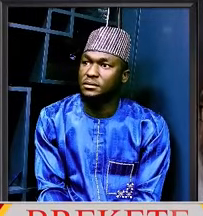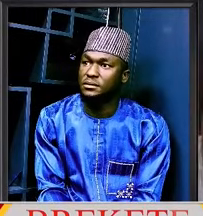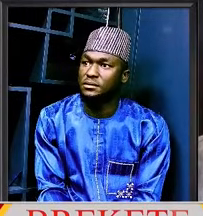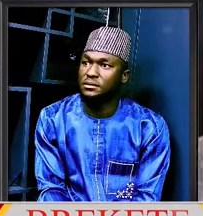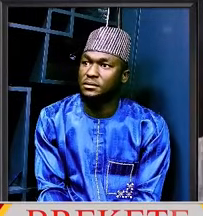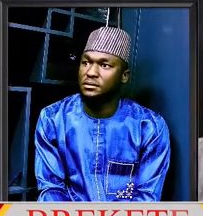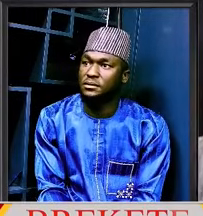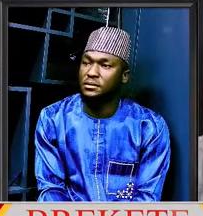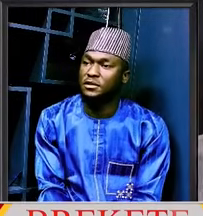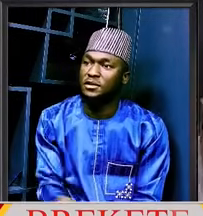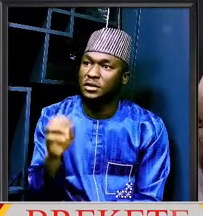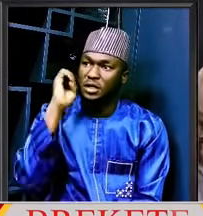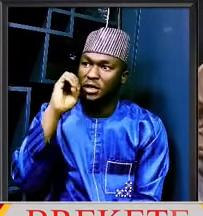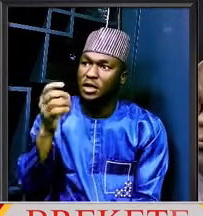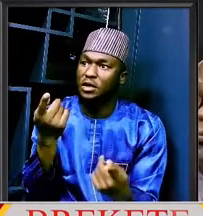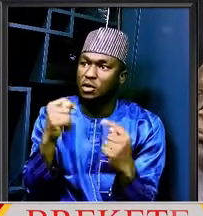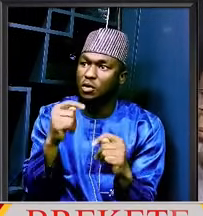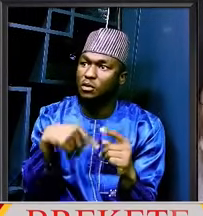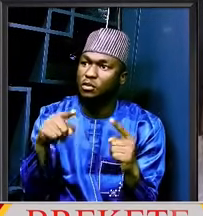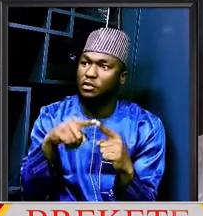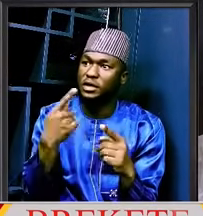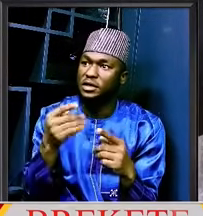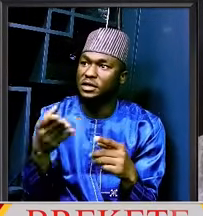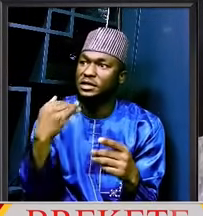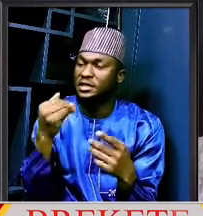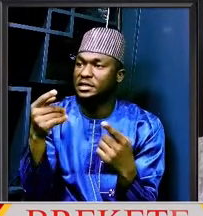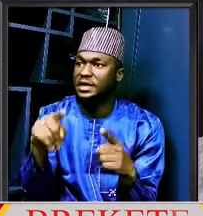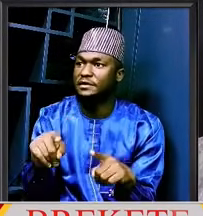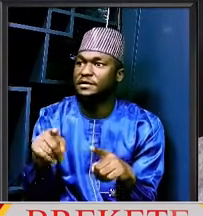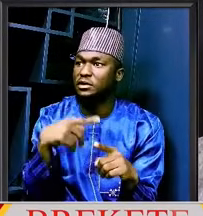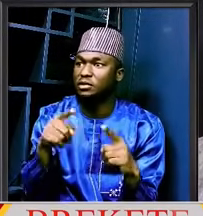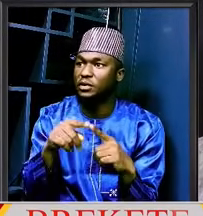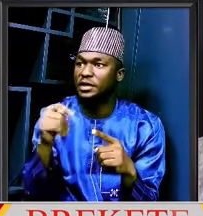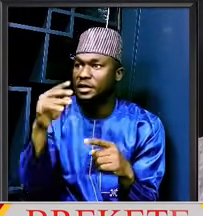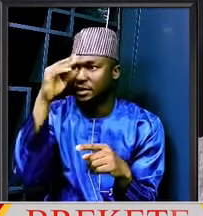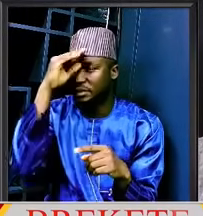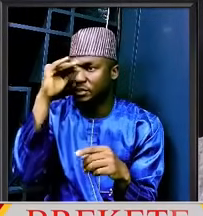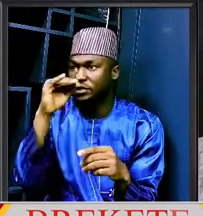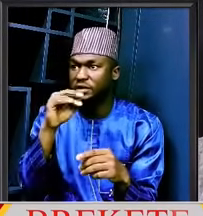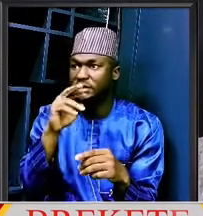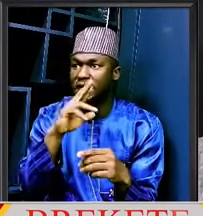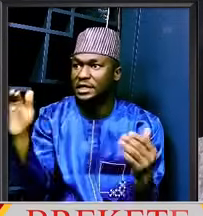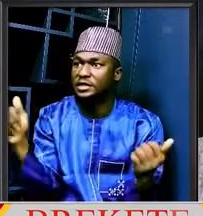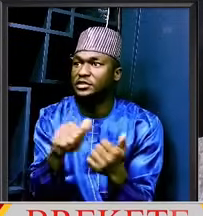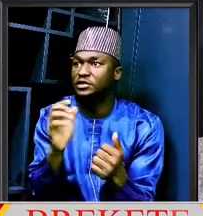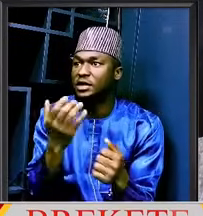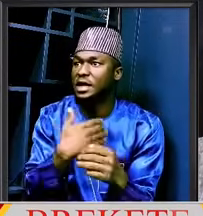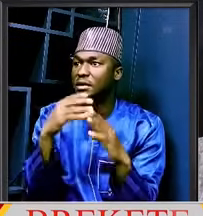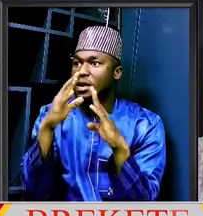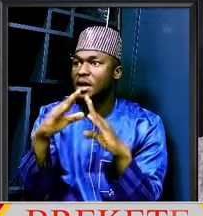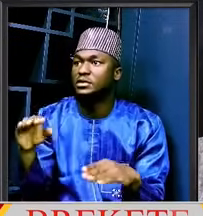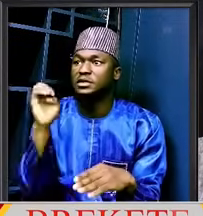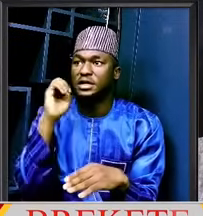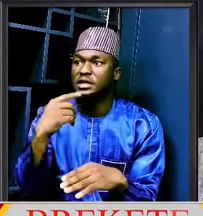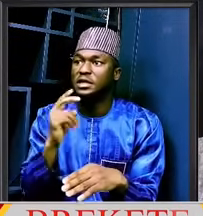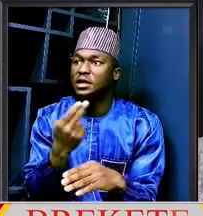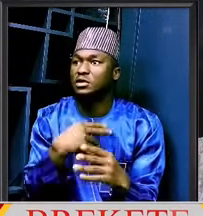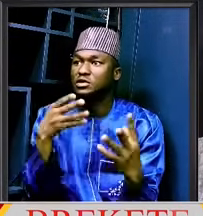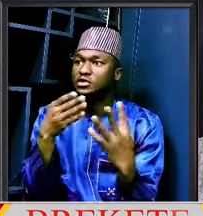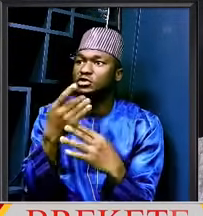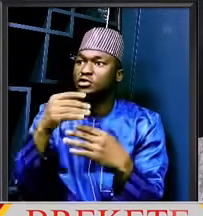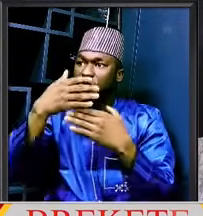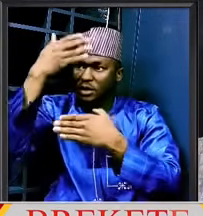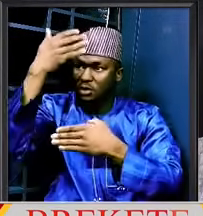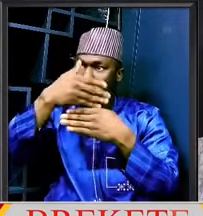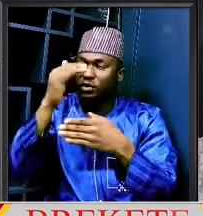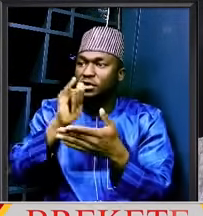That was unconcerned. Yes, he came when this thing was happening. When these boys were destroying, he came. He now told us through the window that, okay, he has